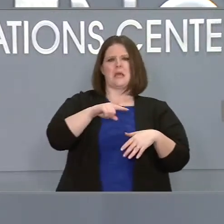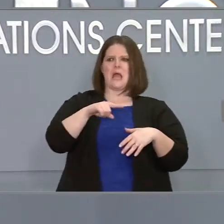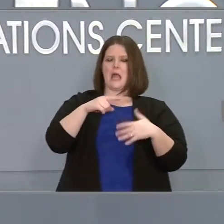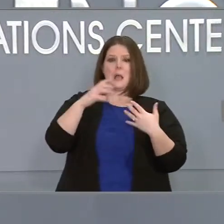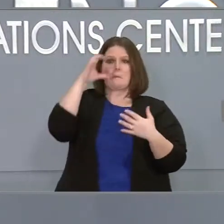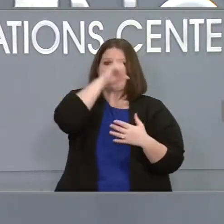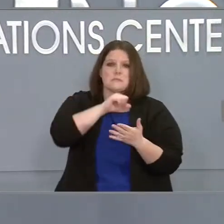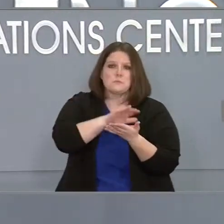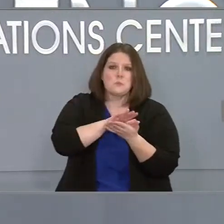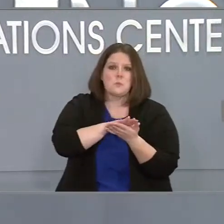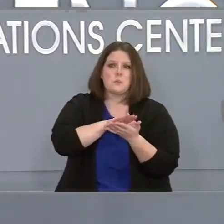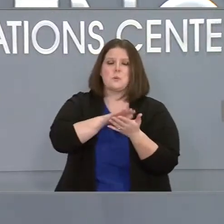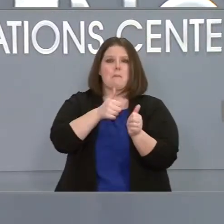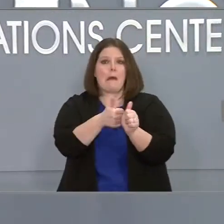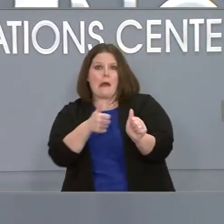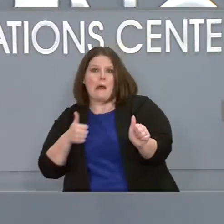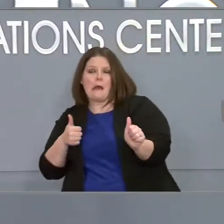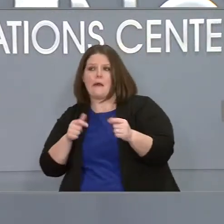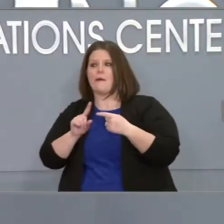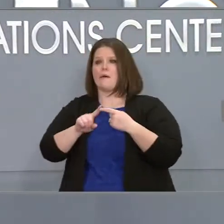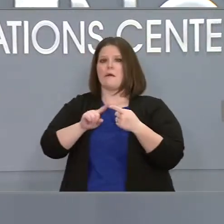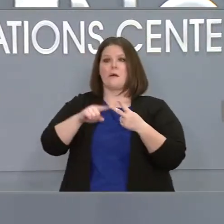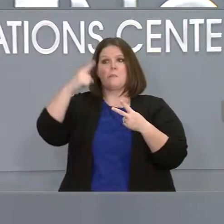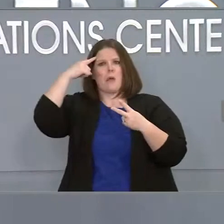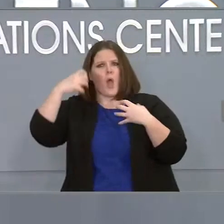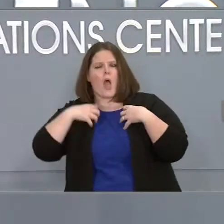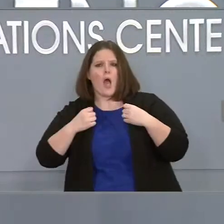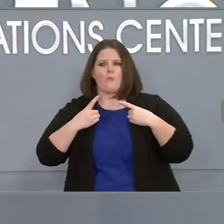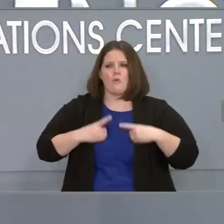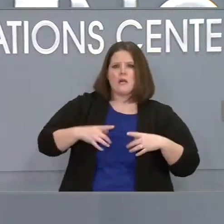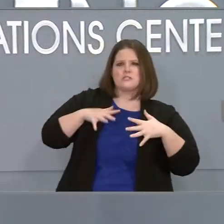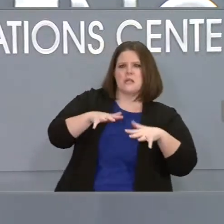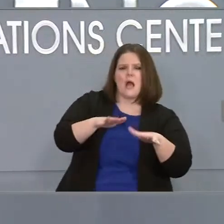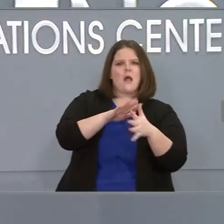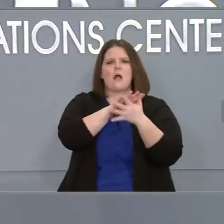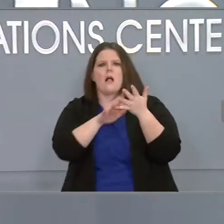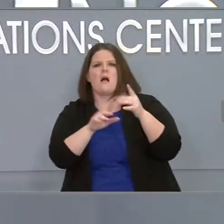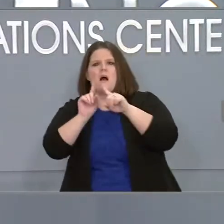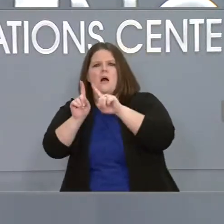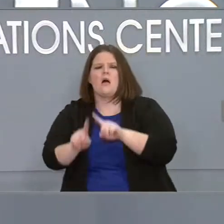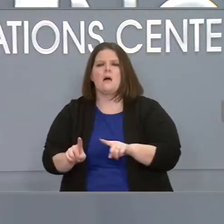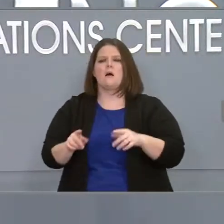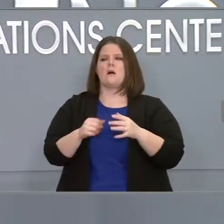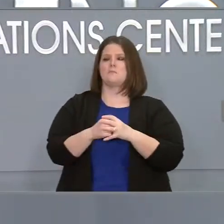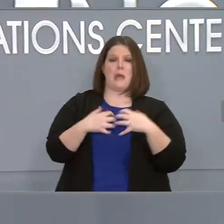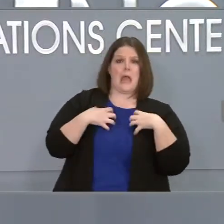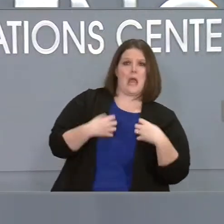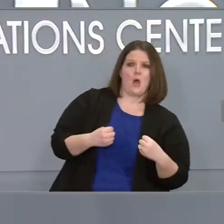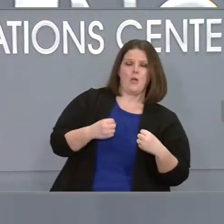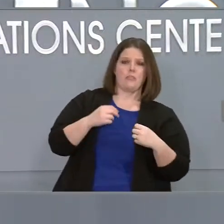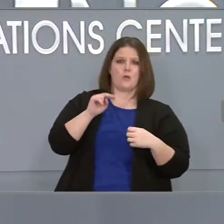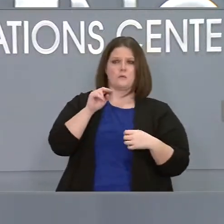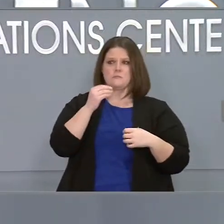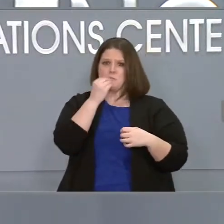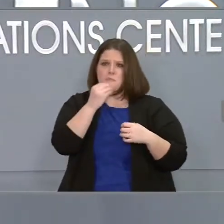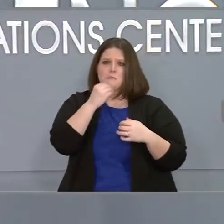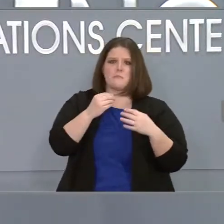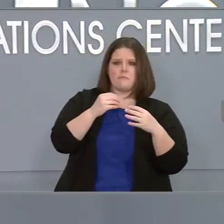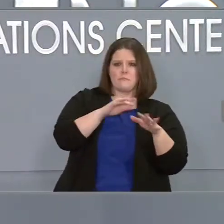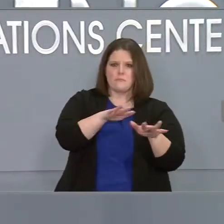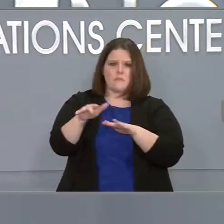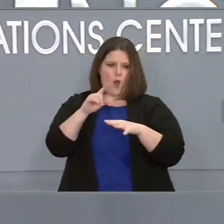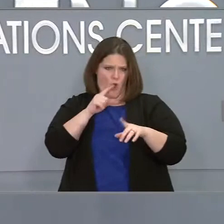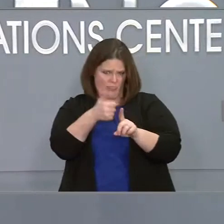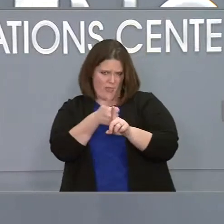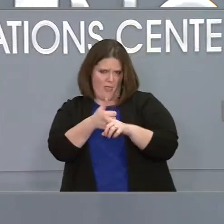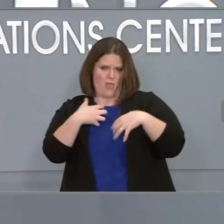mental health impacts, economic loss, as well as making sure that they are healthy as we are recovering from this